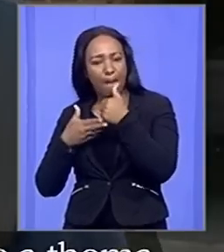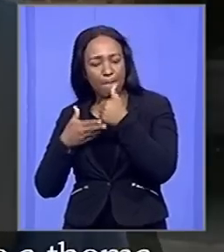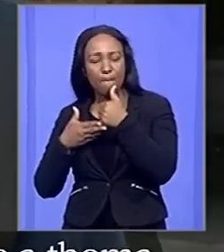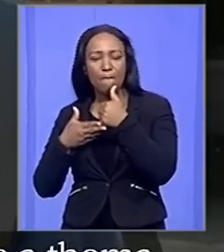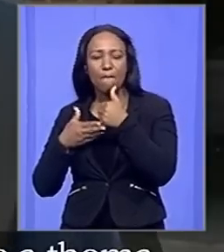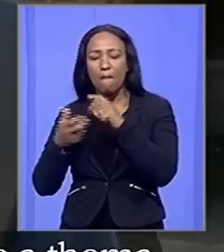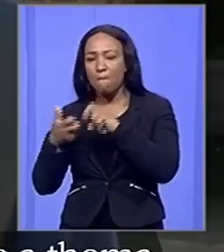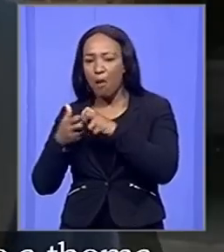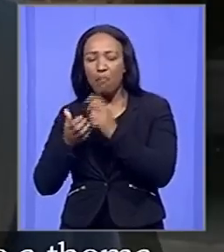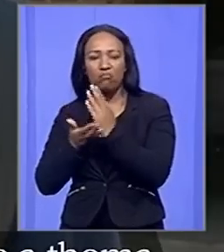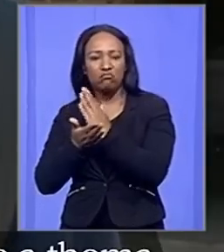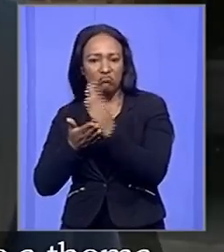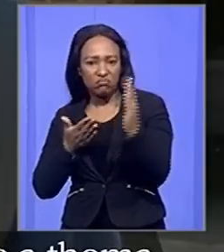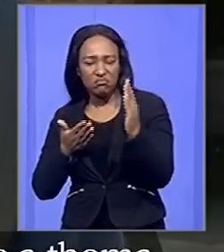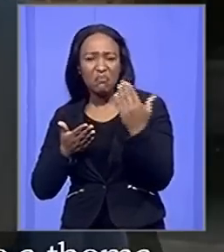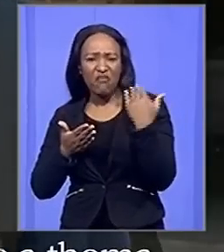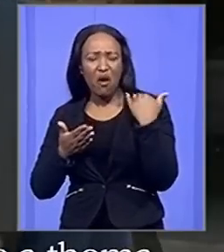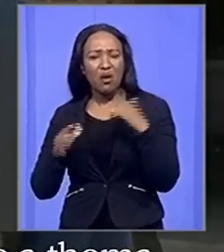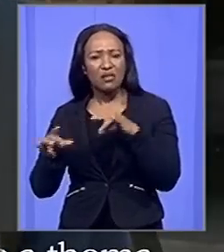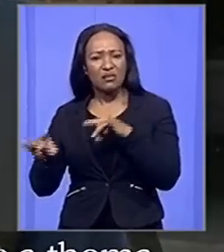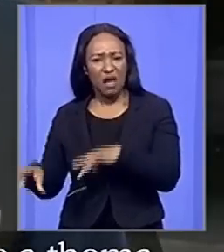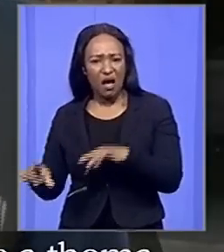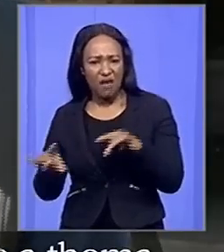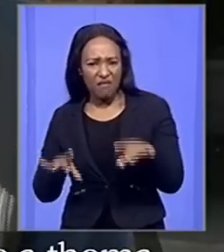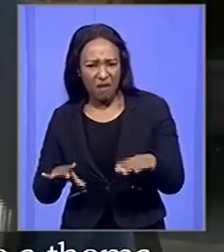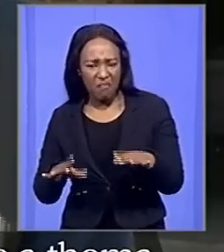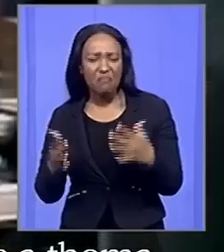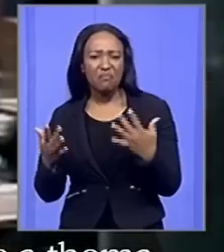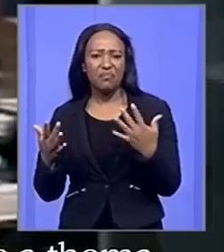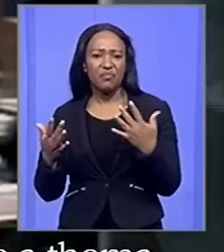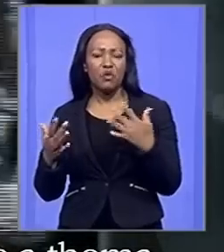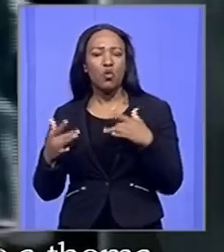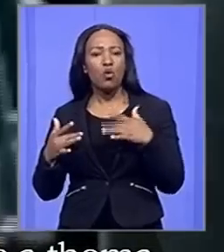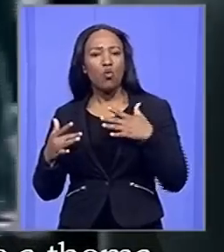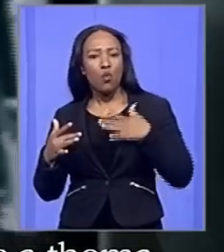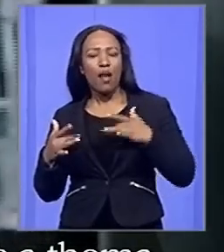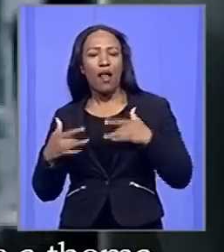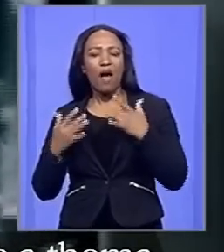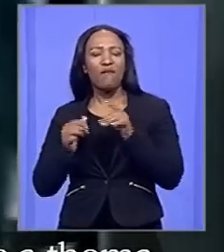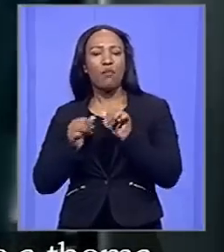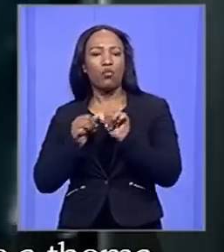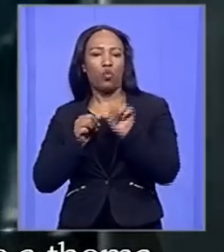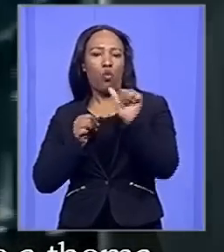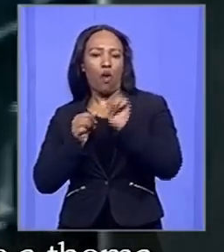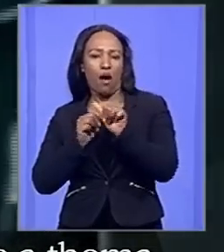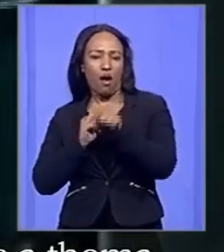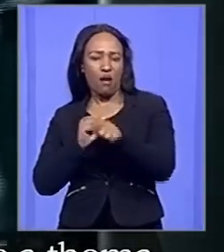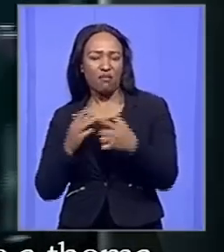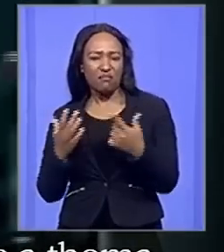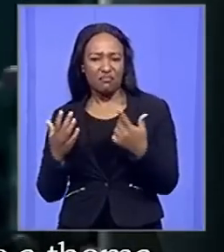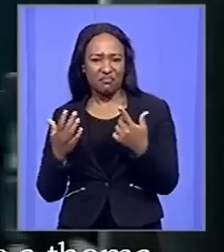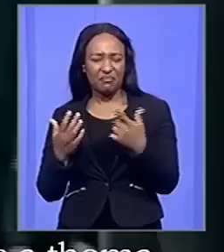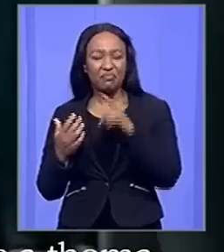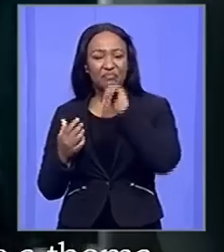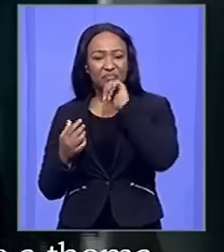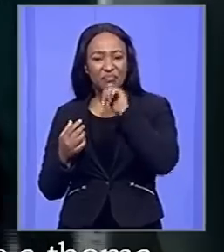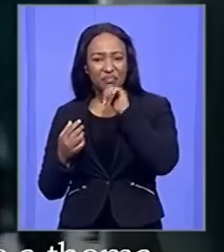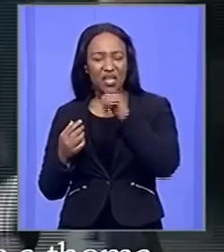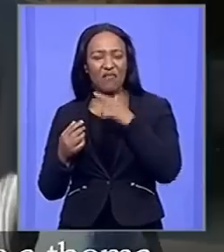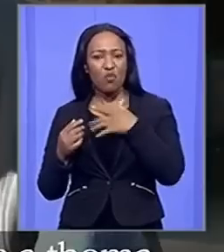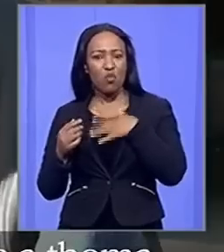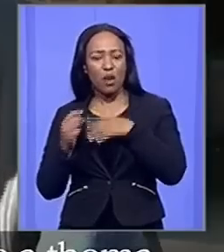re sotlega re nne re tsara nna botoka ya tloga nna botoka la mme ka re gape go boela